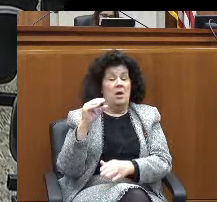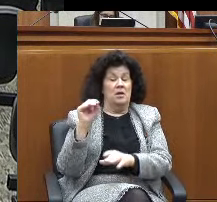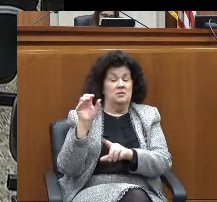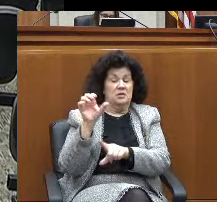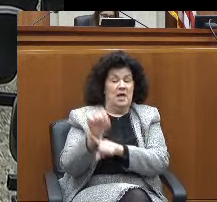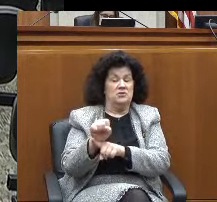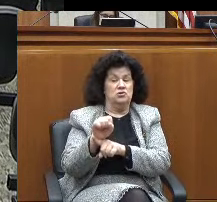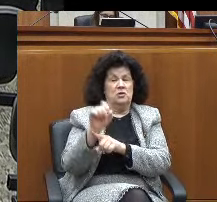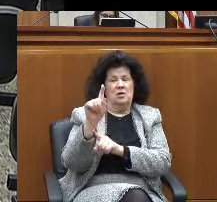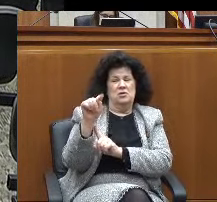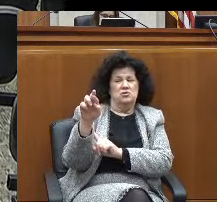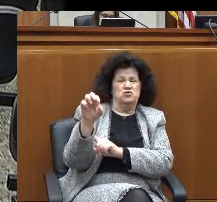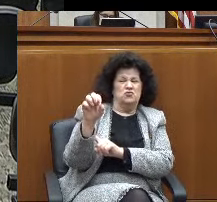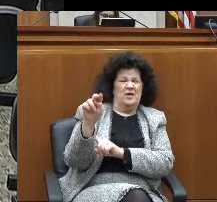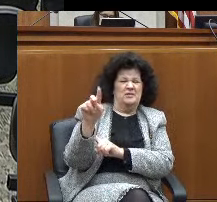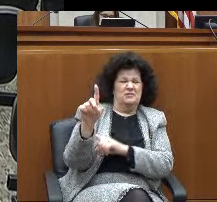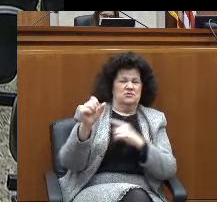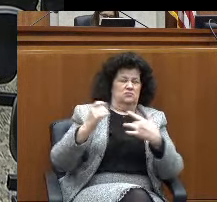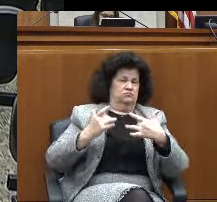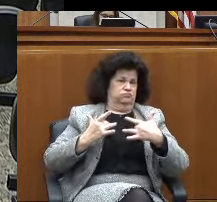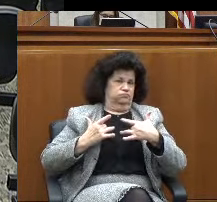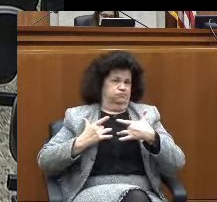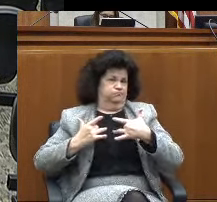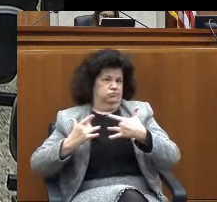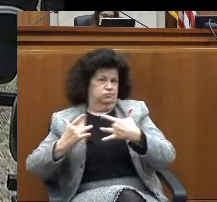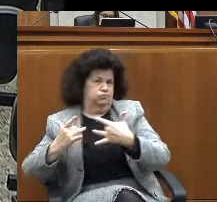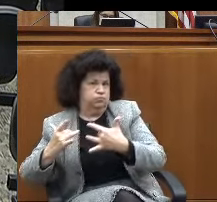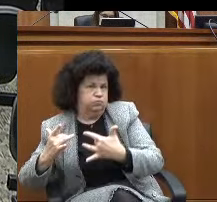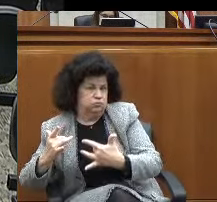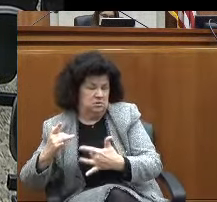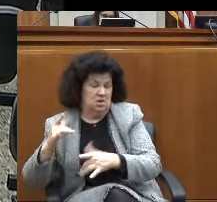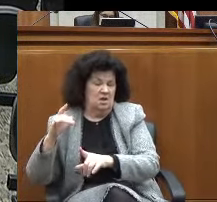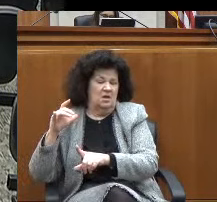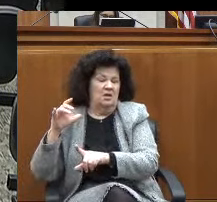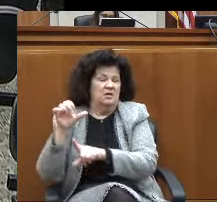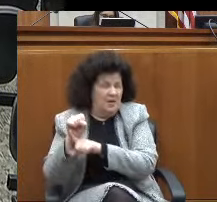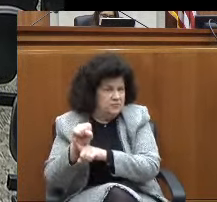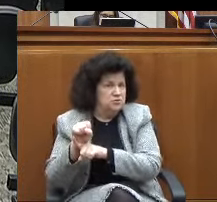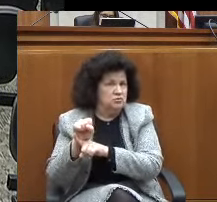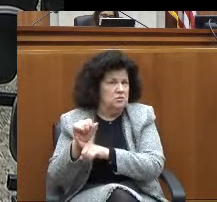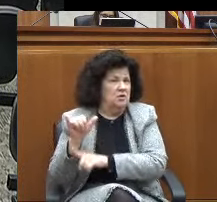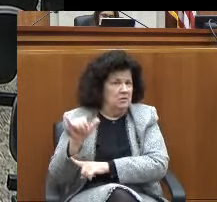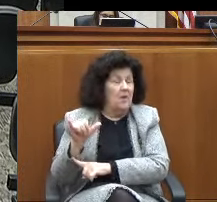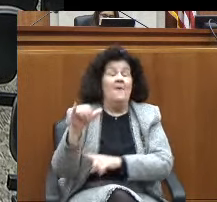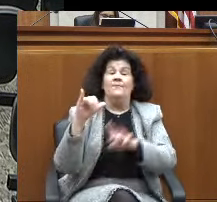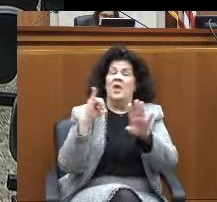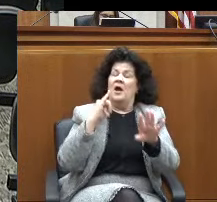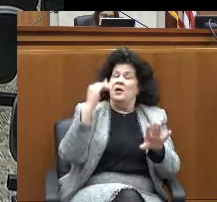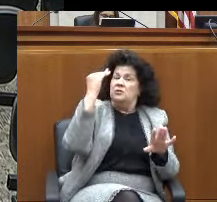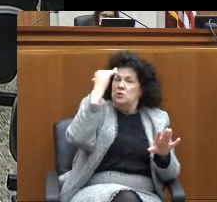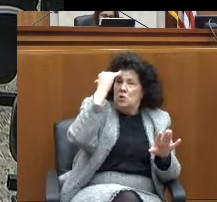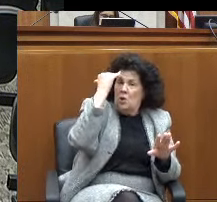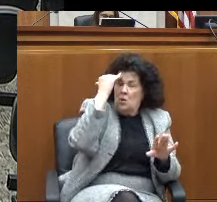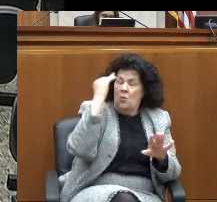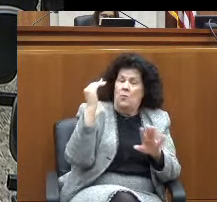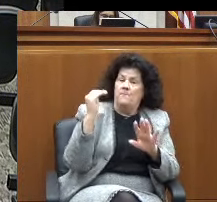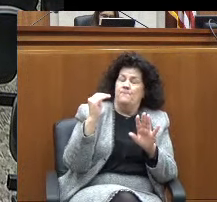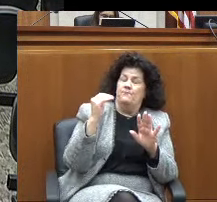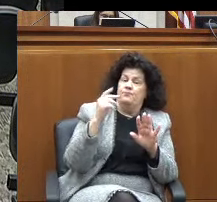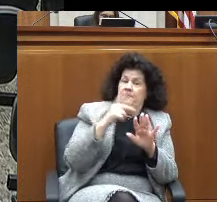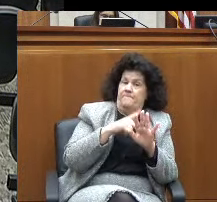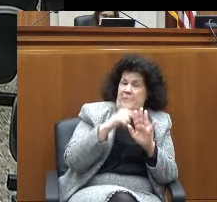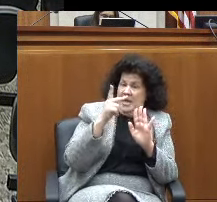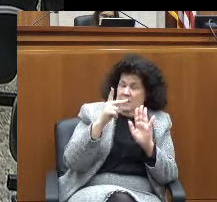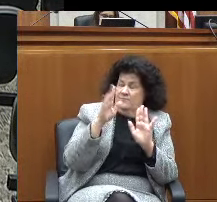to understand from a big picture point of view. So I know as a parent of